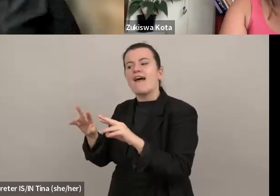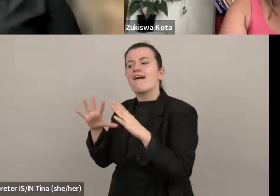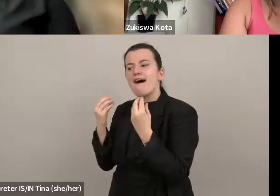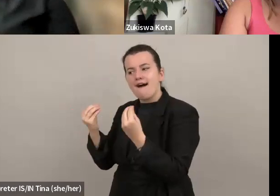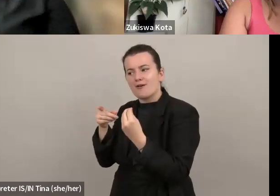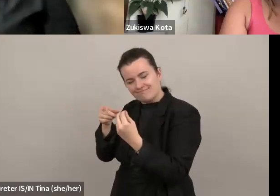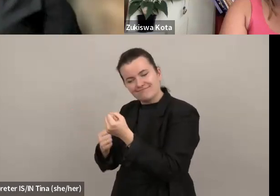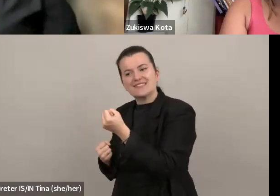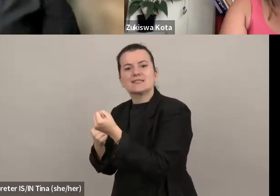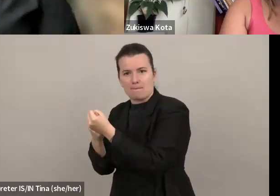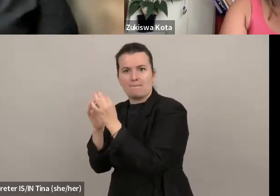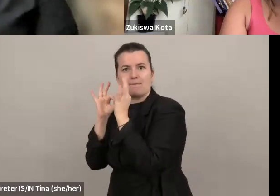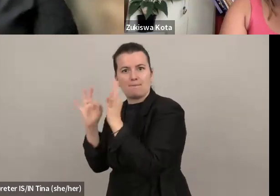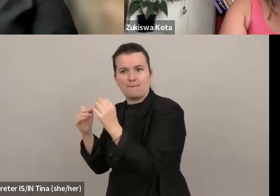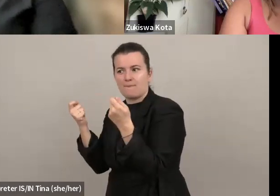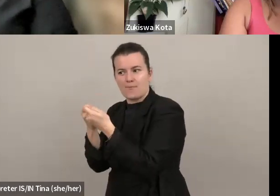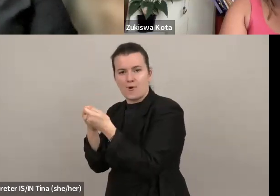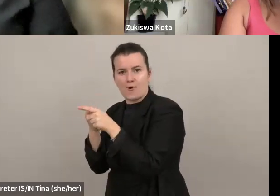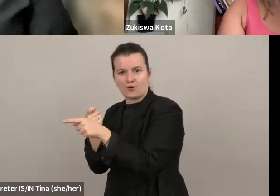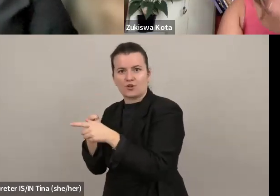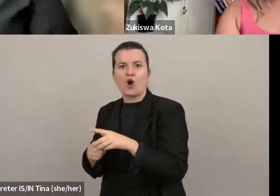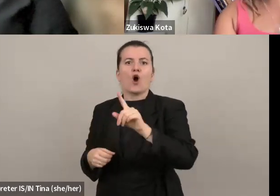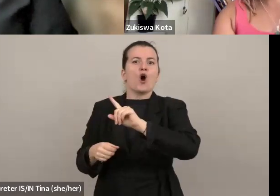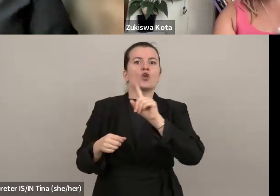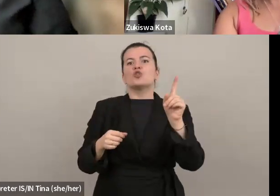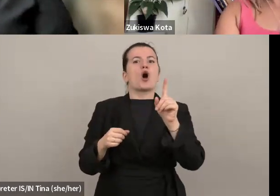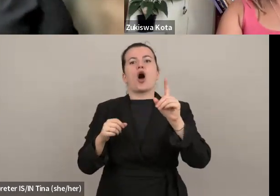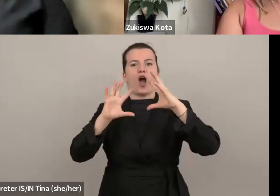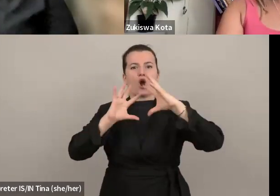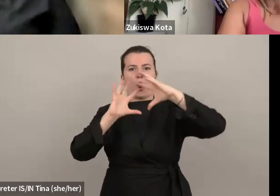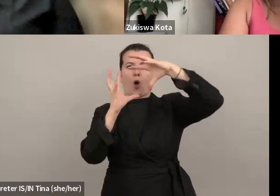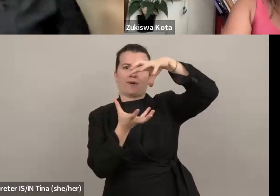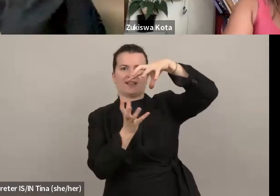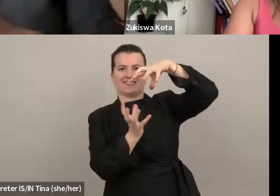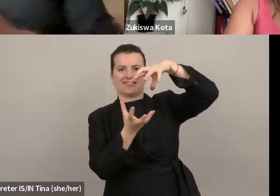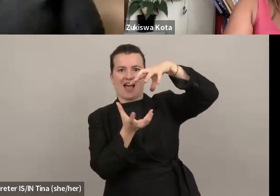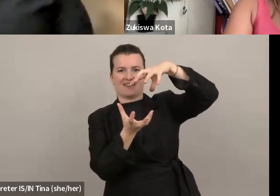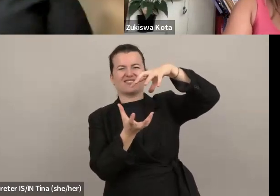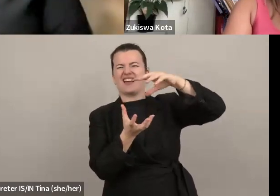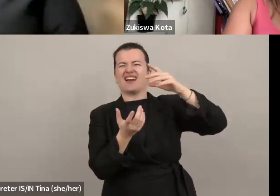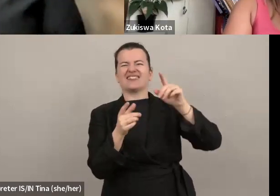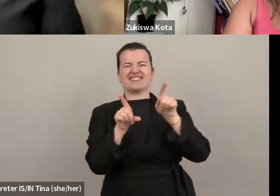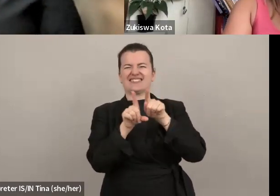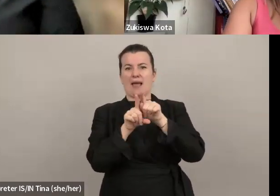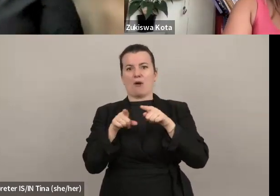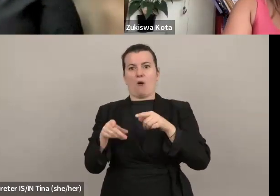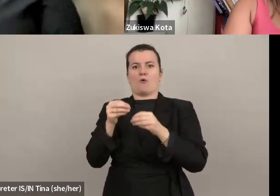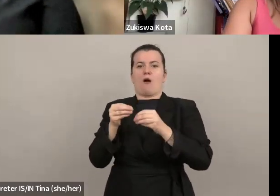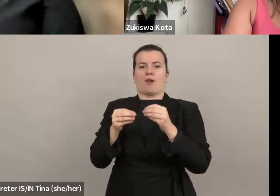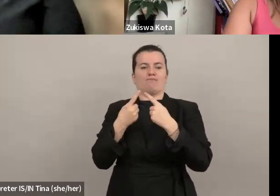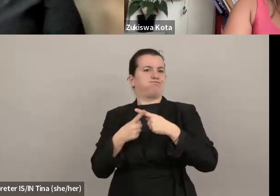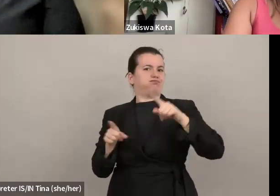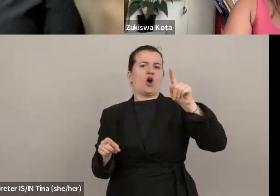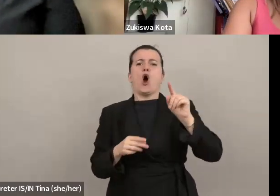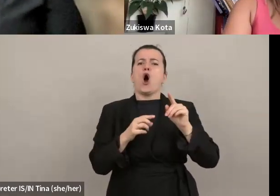not blanket deal with the realities of the global south vis-a-vis the global north. Even when we speak